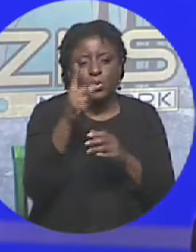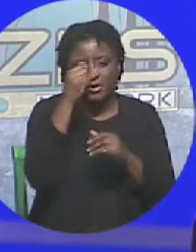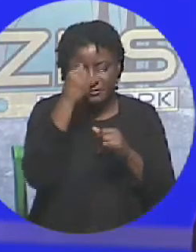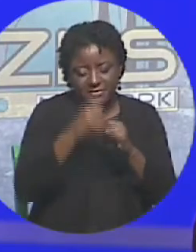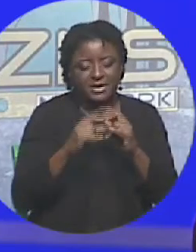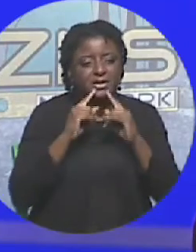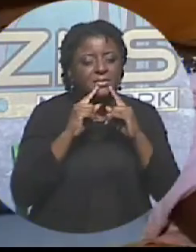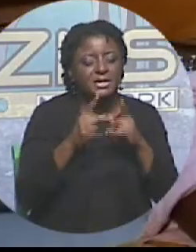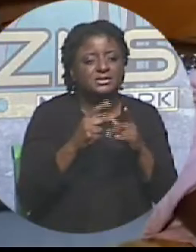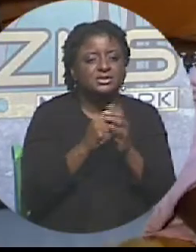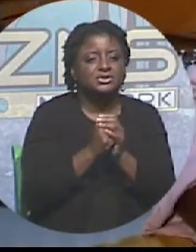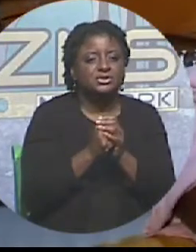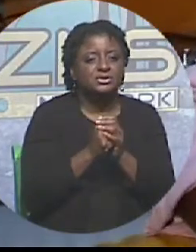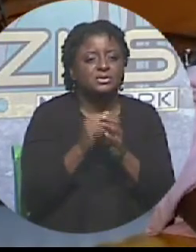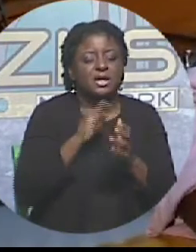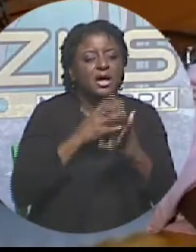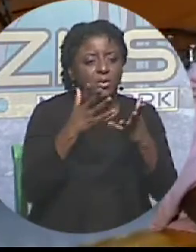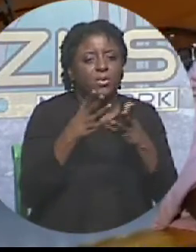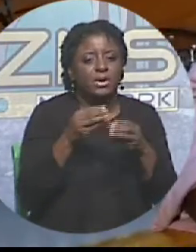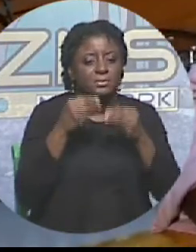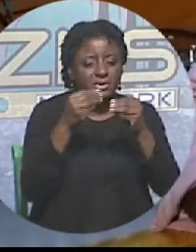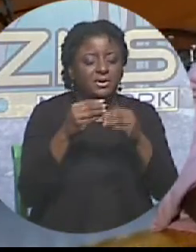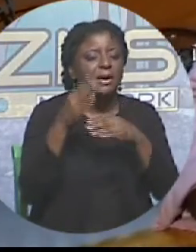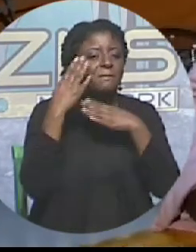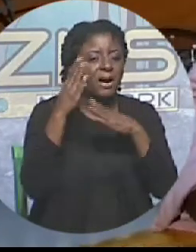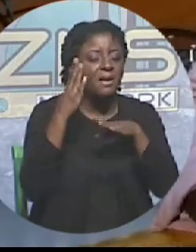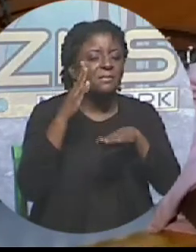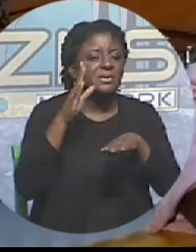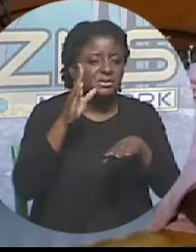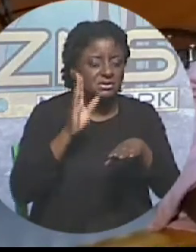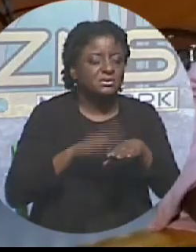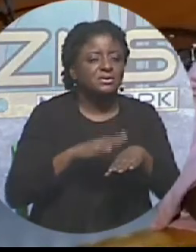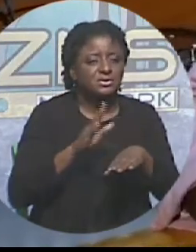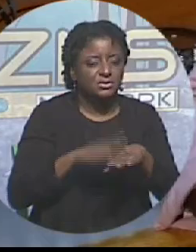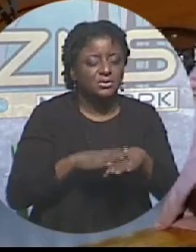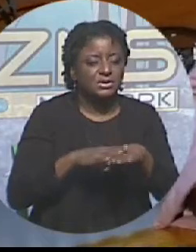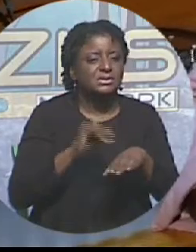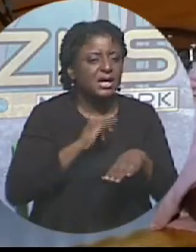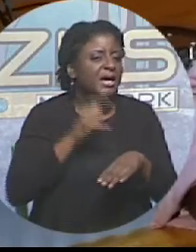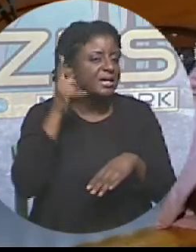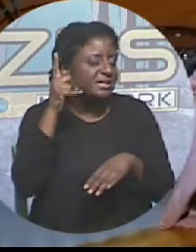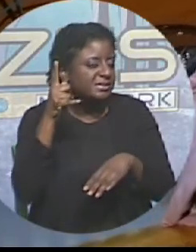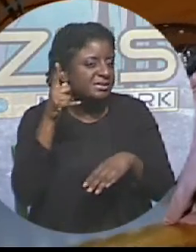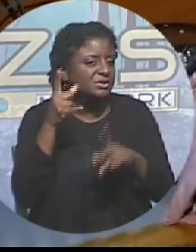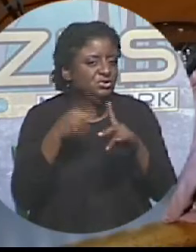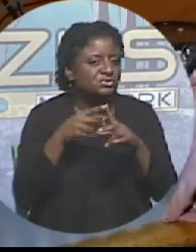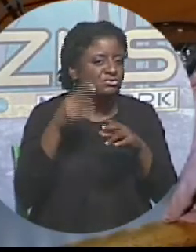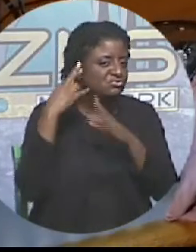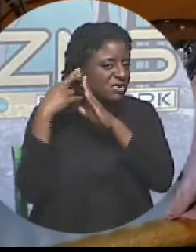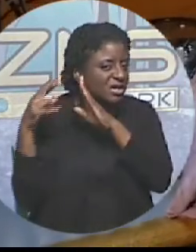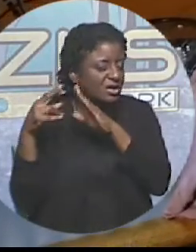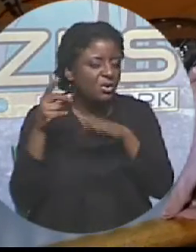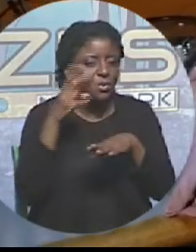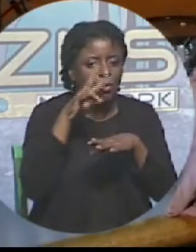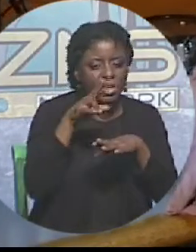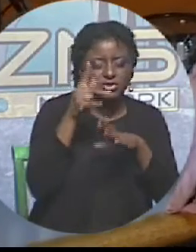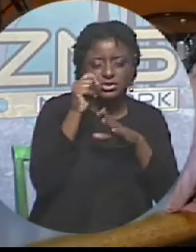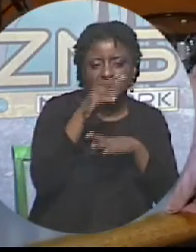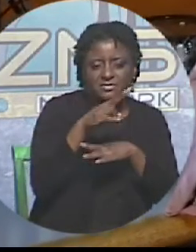message. I want to put the Bahamas on notice. I've been listening to the radio and watching the TV. I hear all the